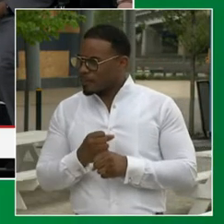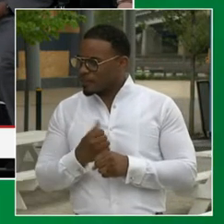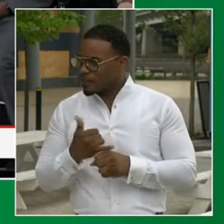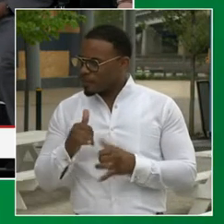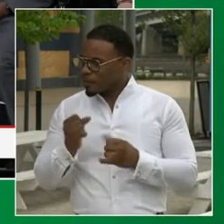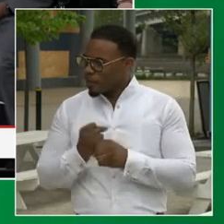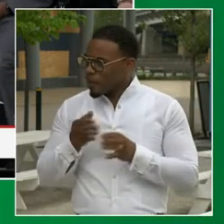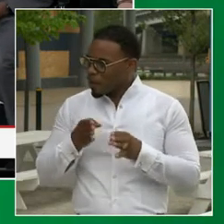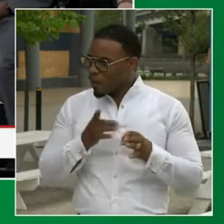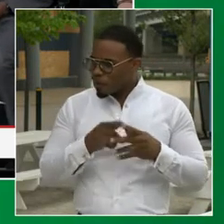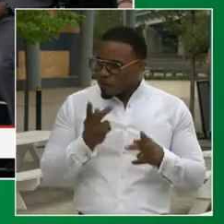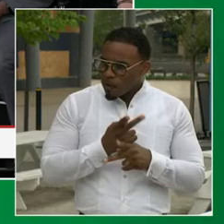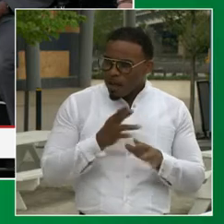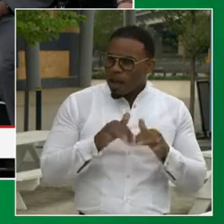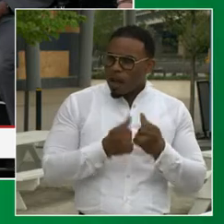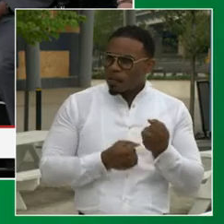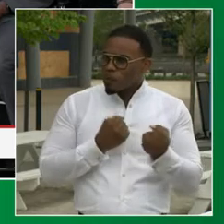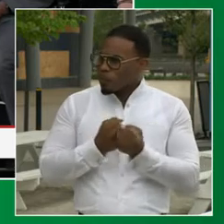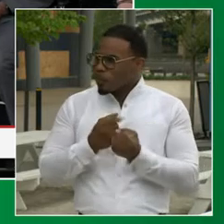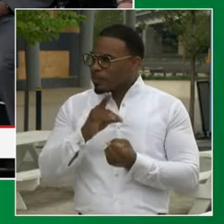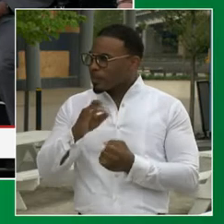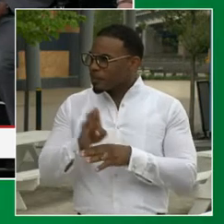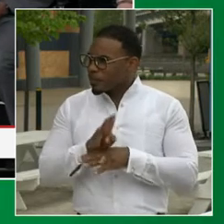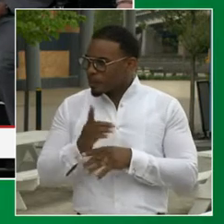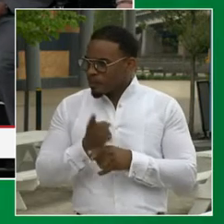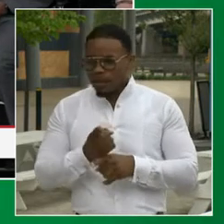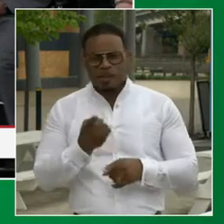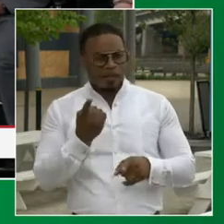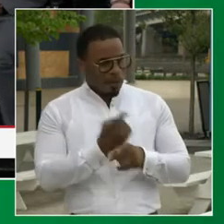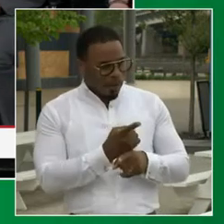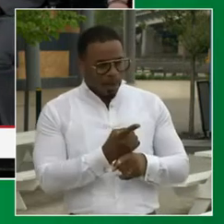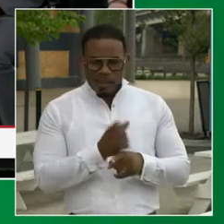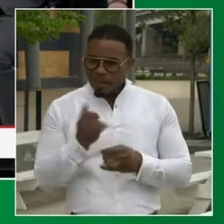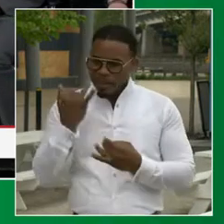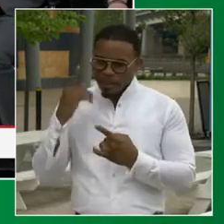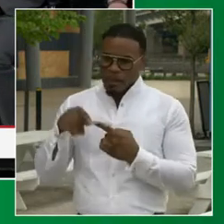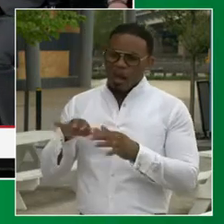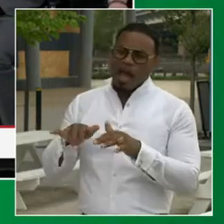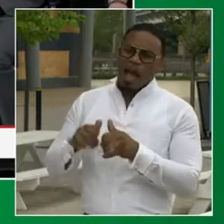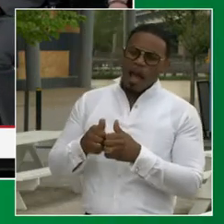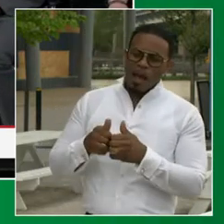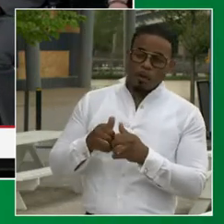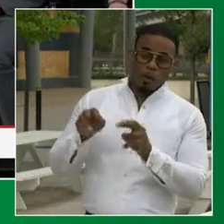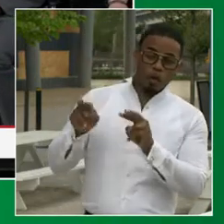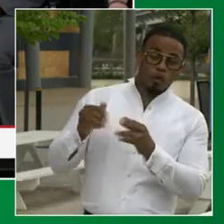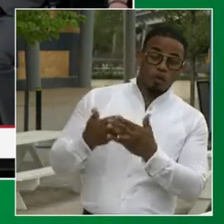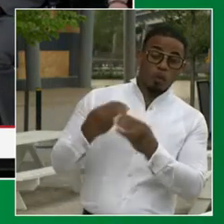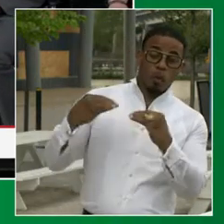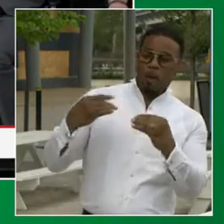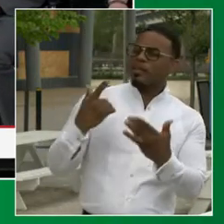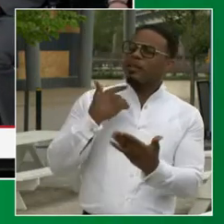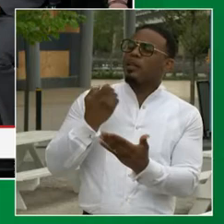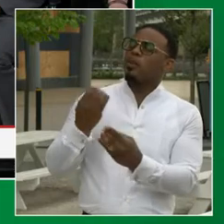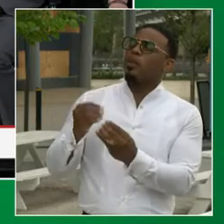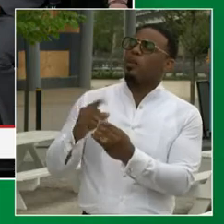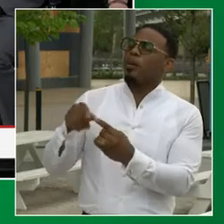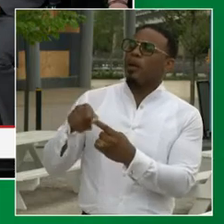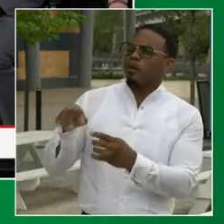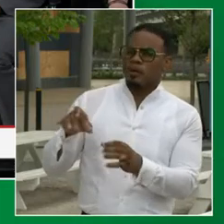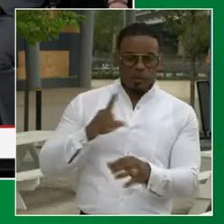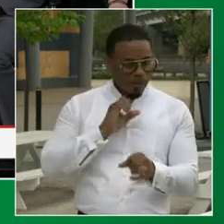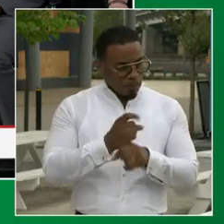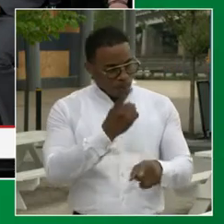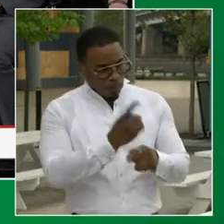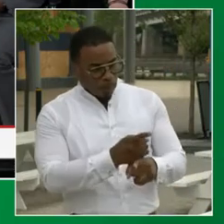made ways to figure out how to support DC businesses. That's right. As they think about how to look to new markets. So tell us a little bit about You're